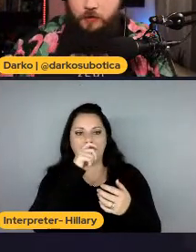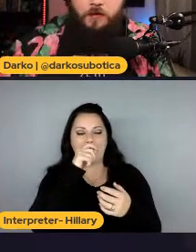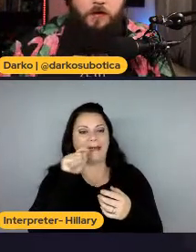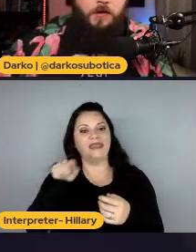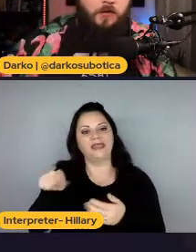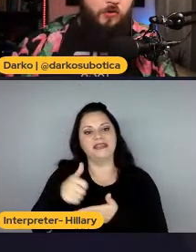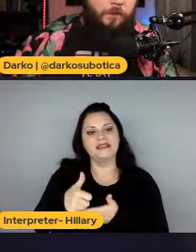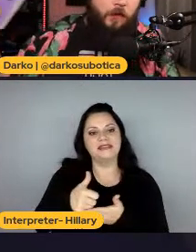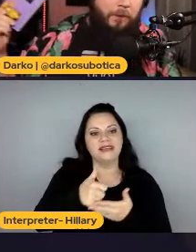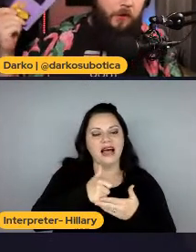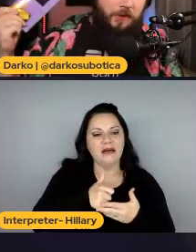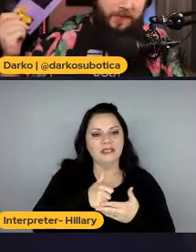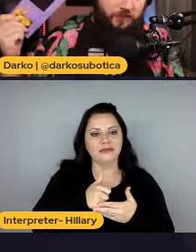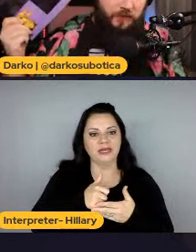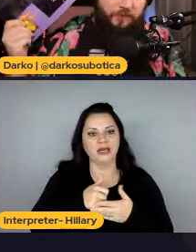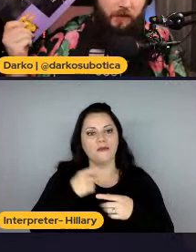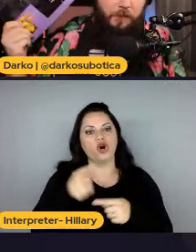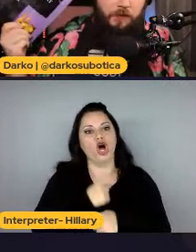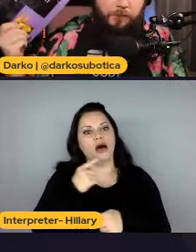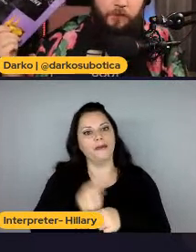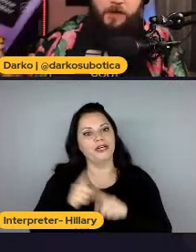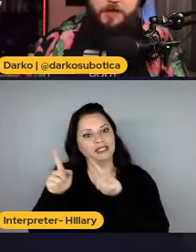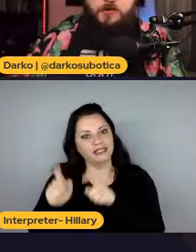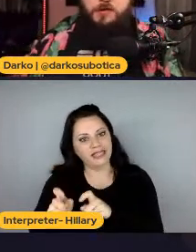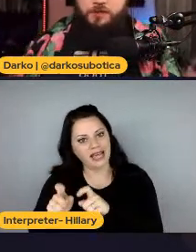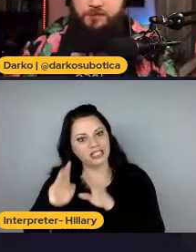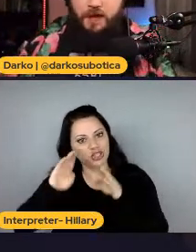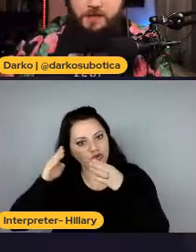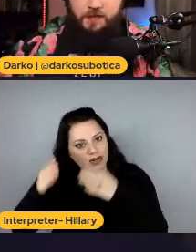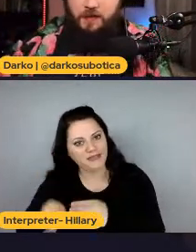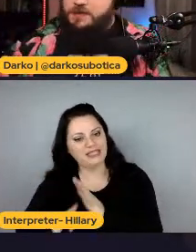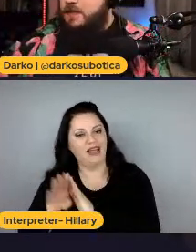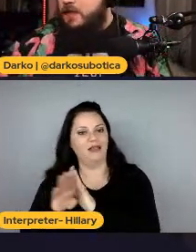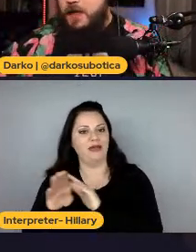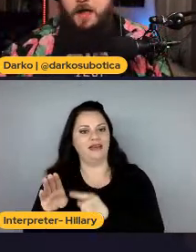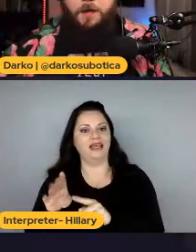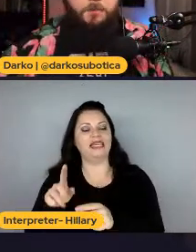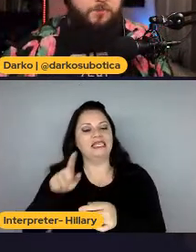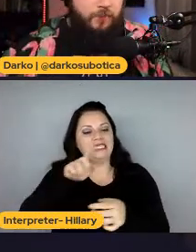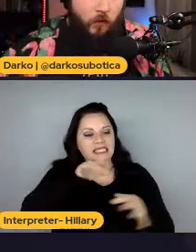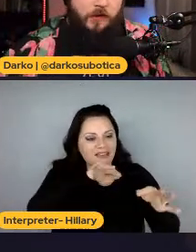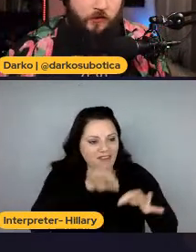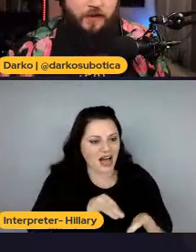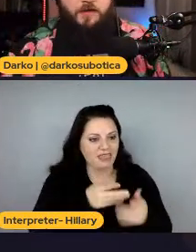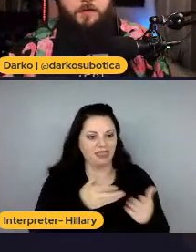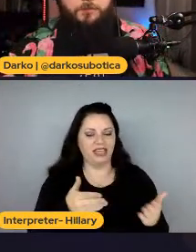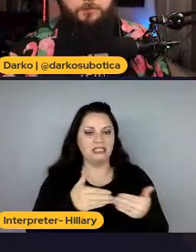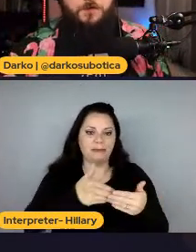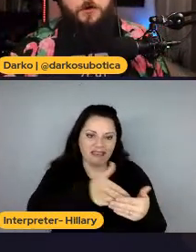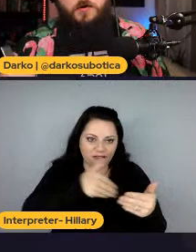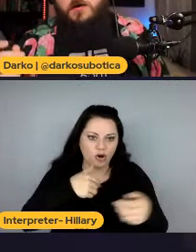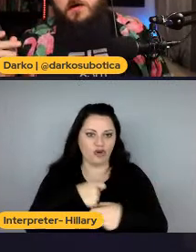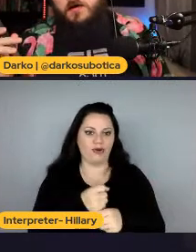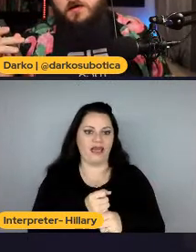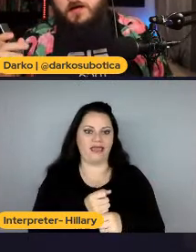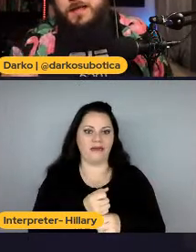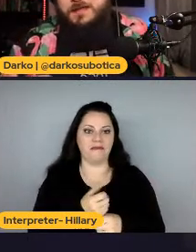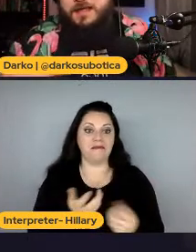me, do proper test-driven development and actually define things before creating them.